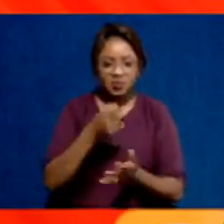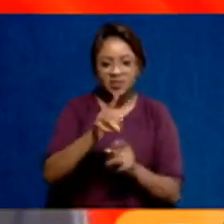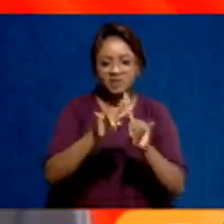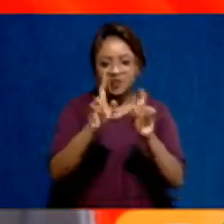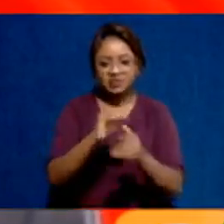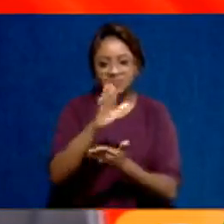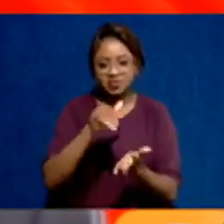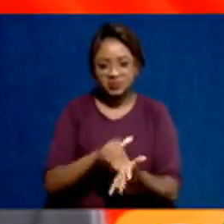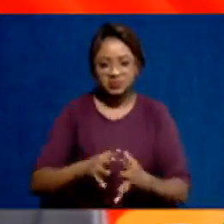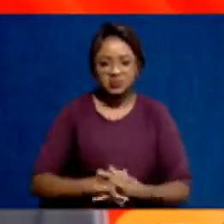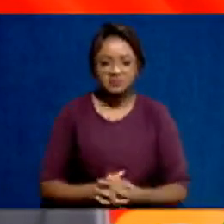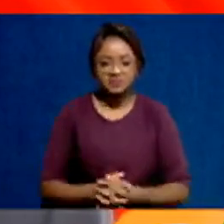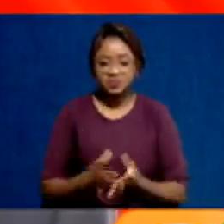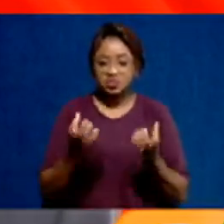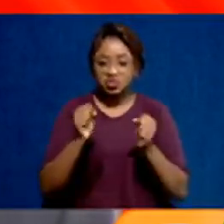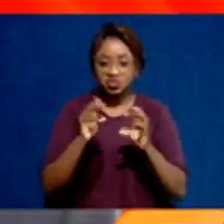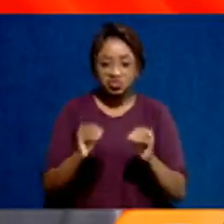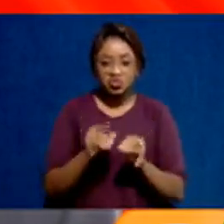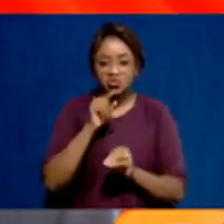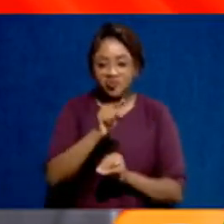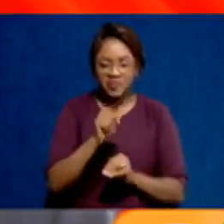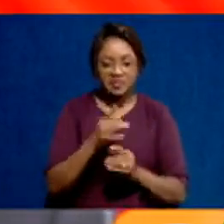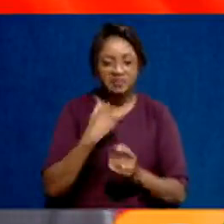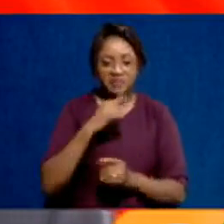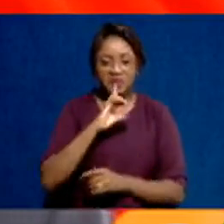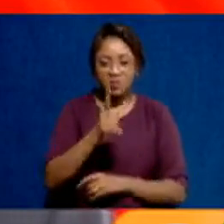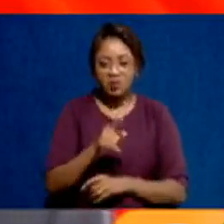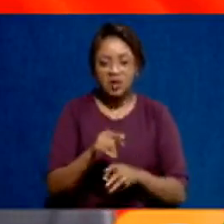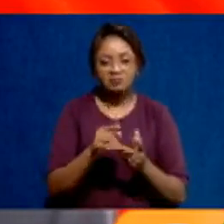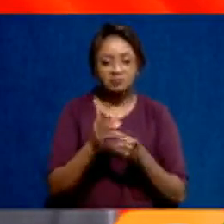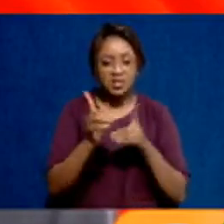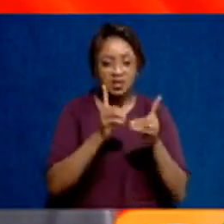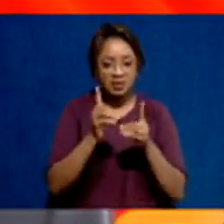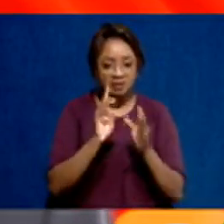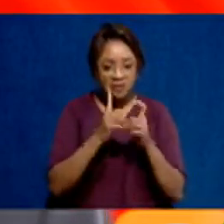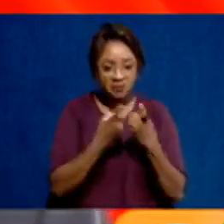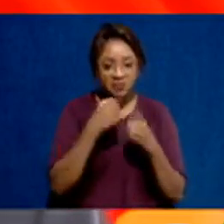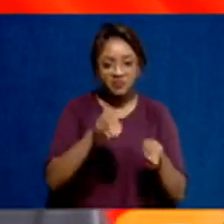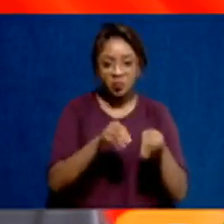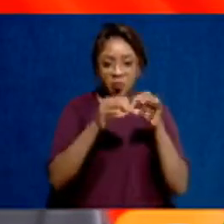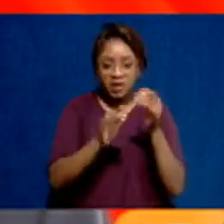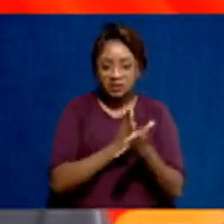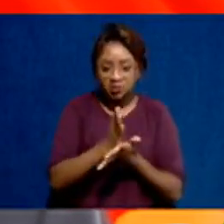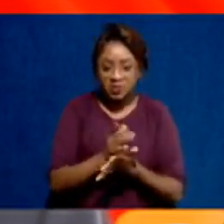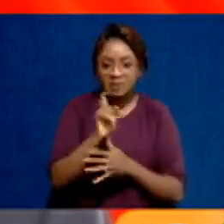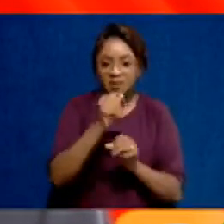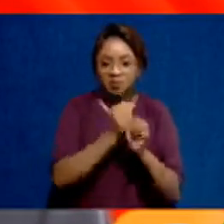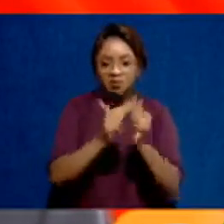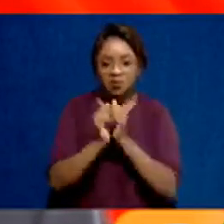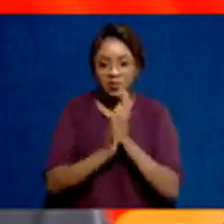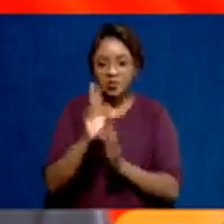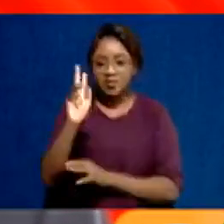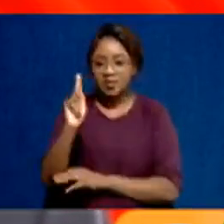examination center. I therefore direct the relevant Directorate of Quality Assurance to work with the Kenya National Examination Council